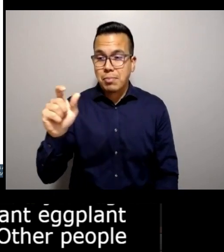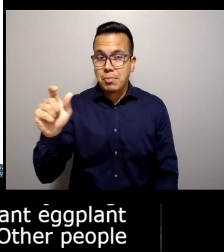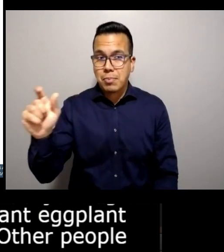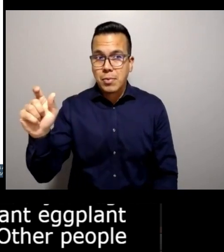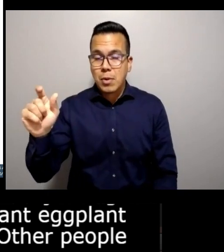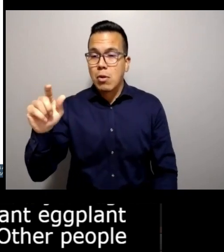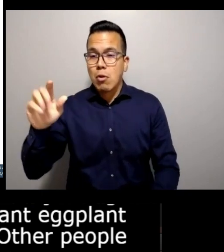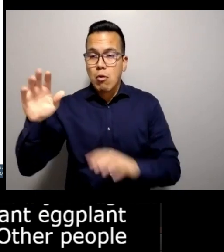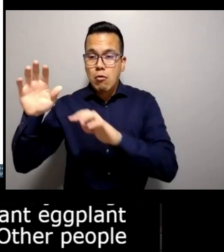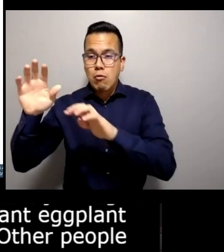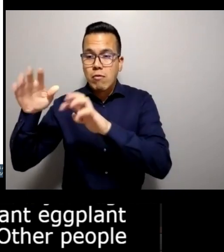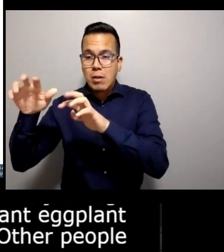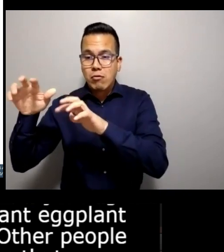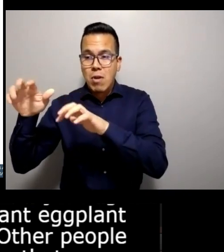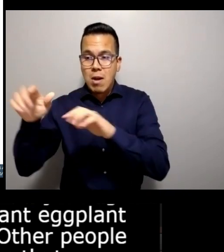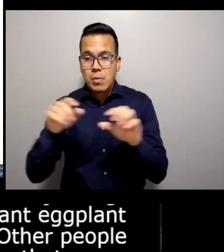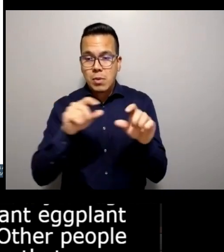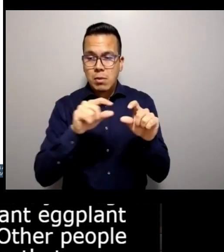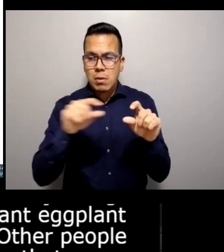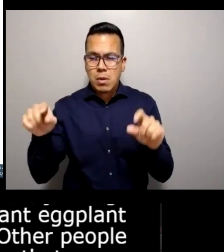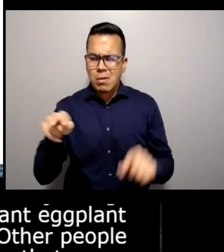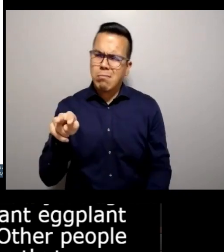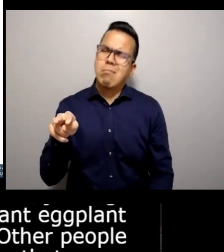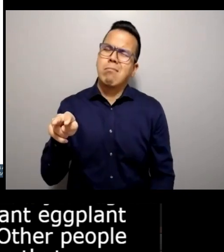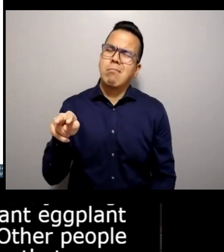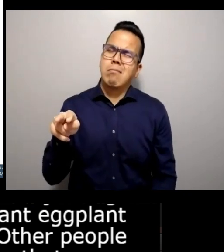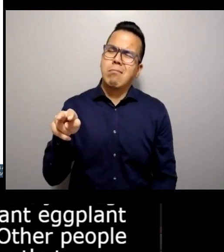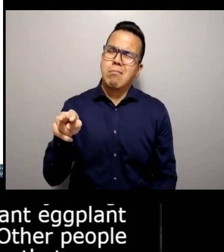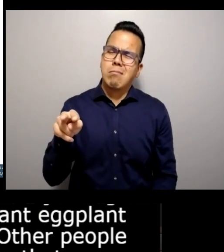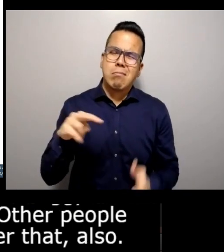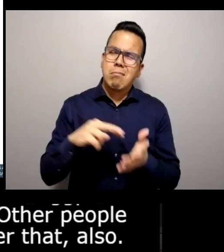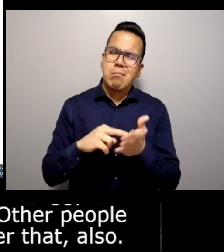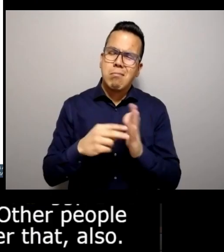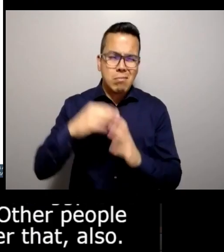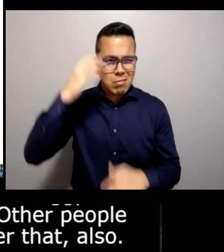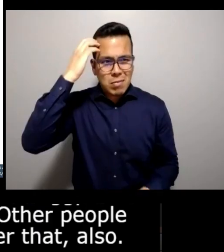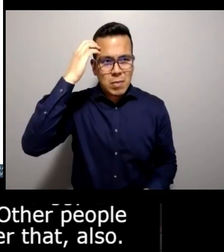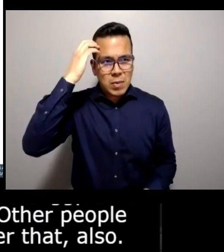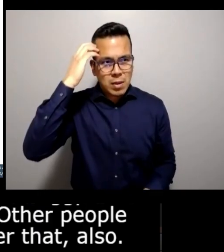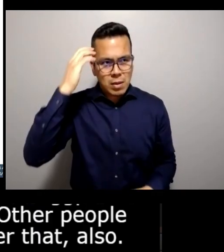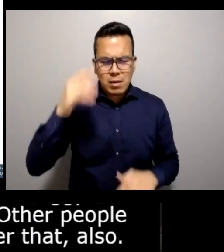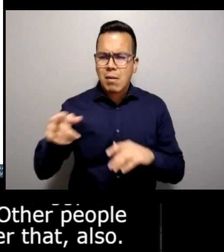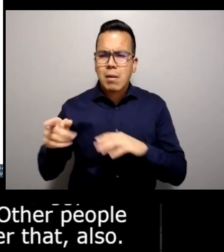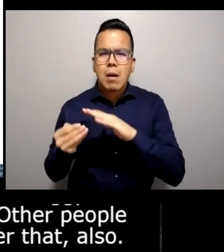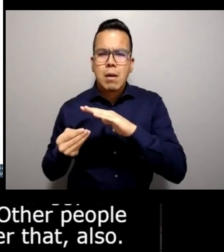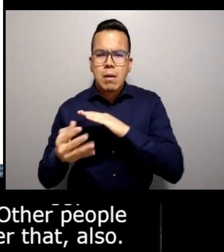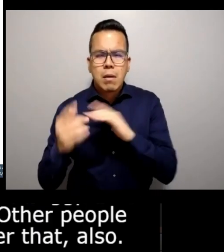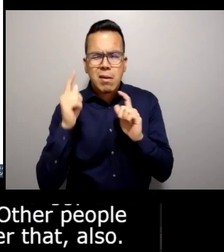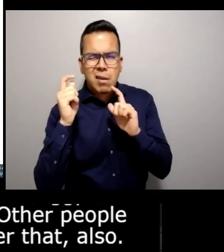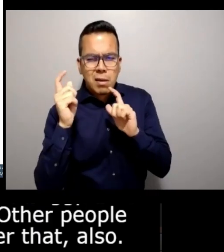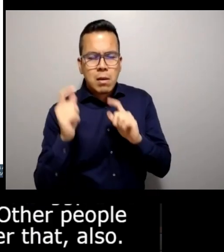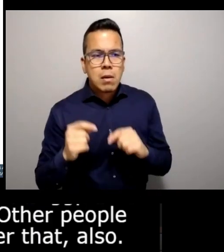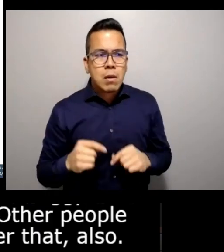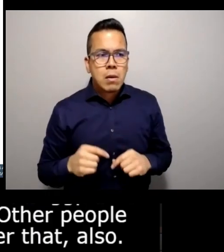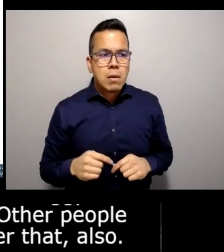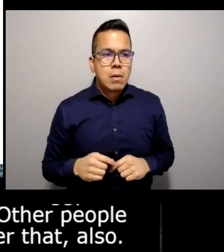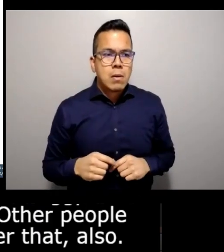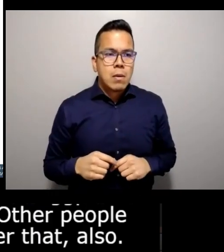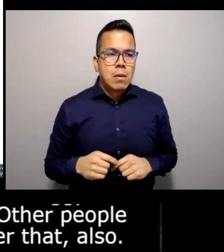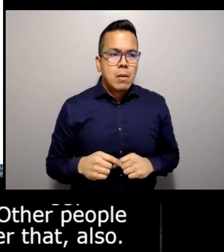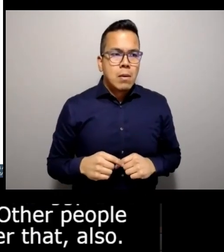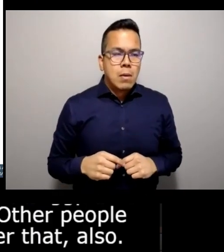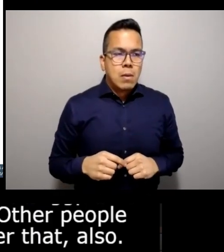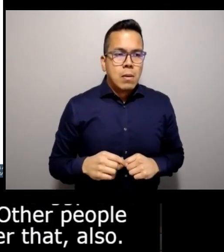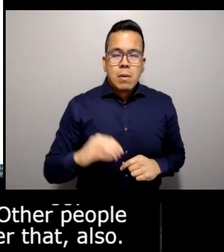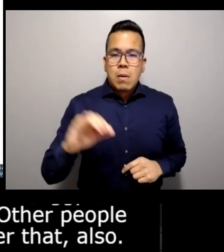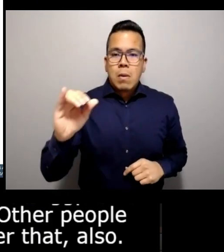also. One should also avoid the use of ASCII art and lettering made